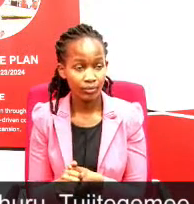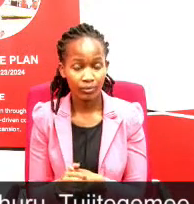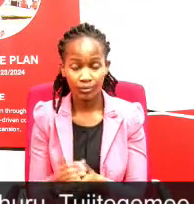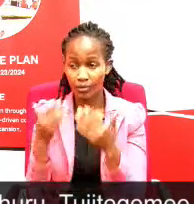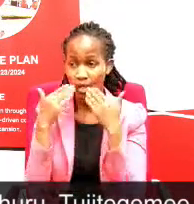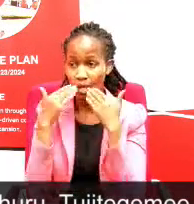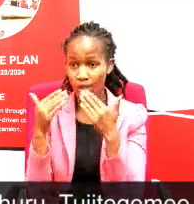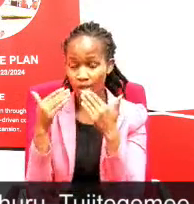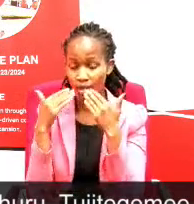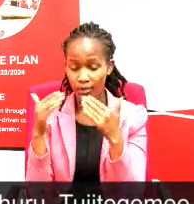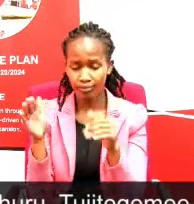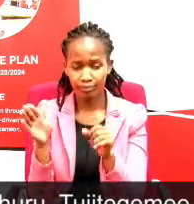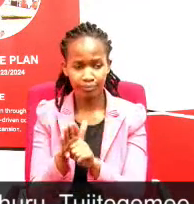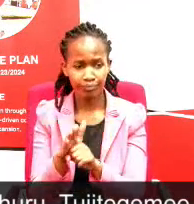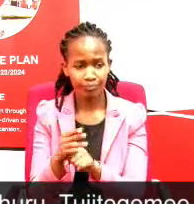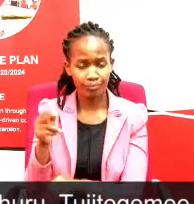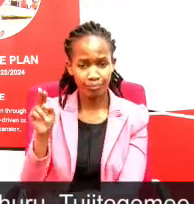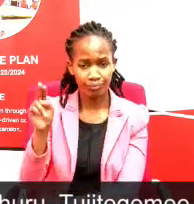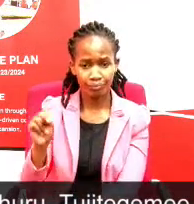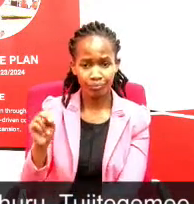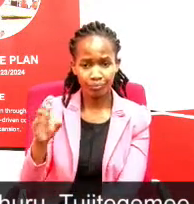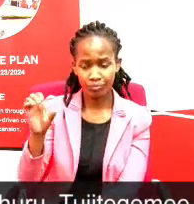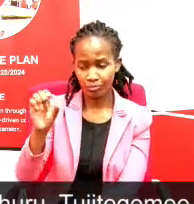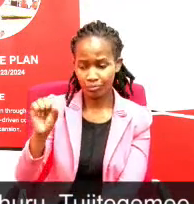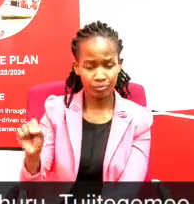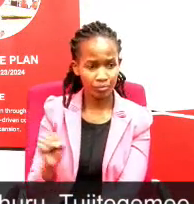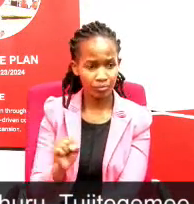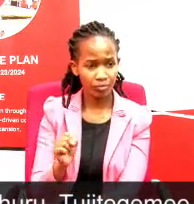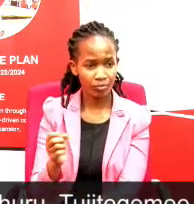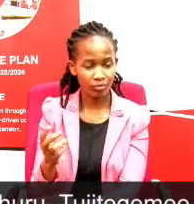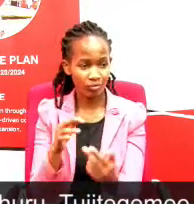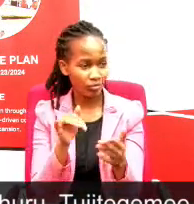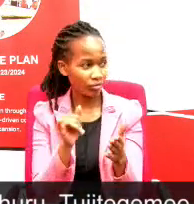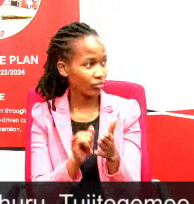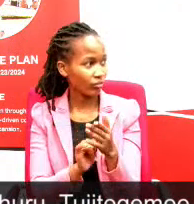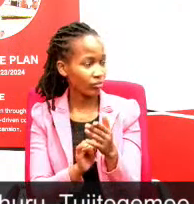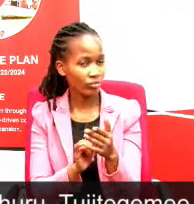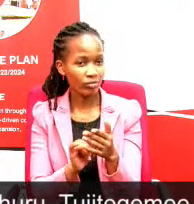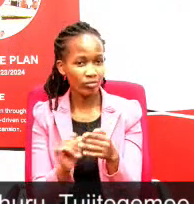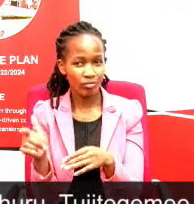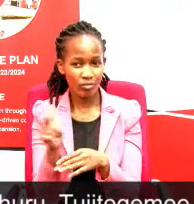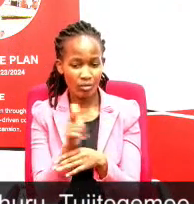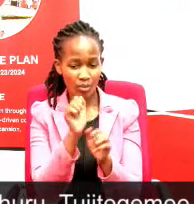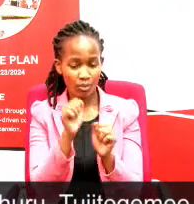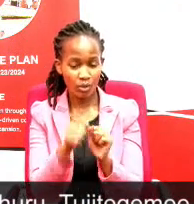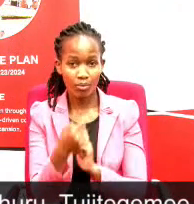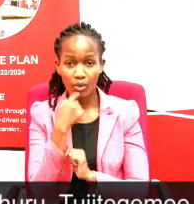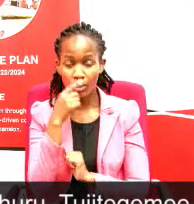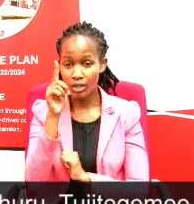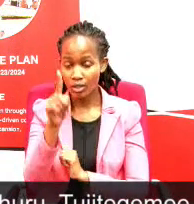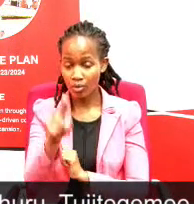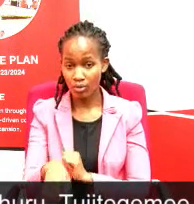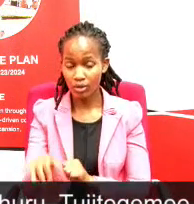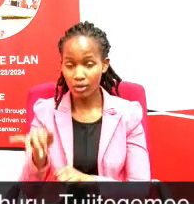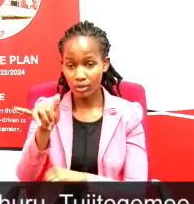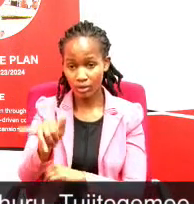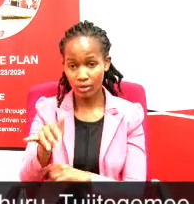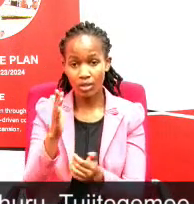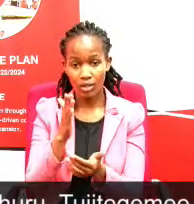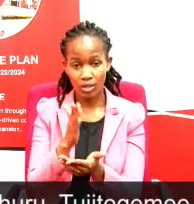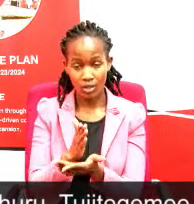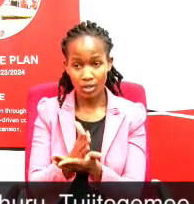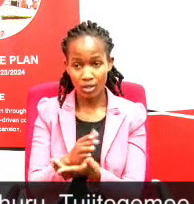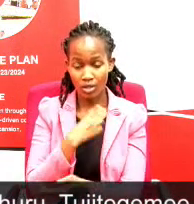Thank you very much. Honorable CS, watching this video, you can quickly tell that we